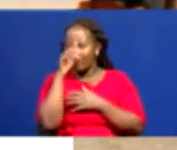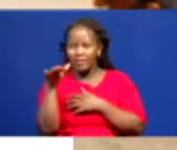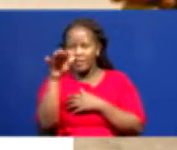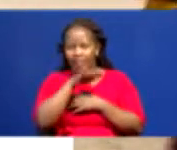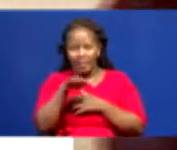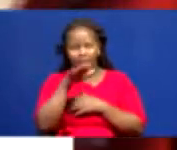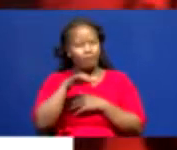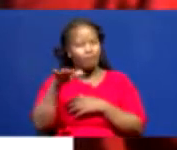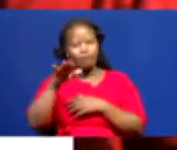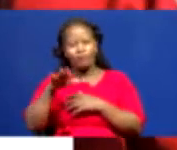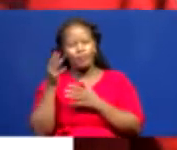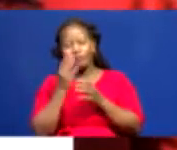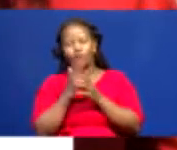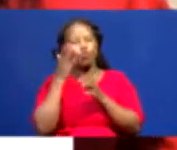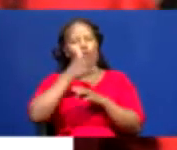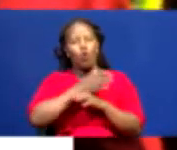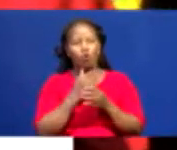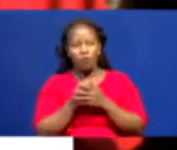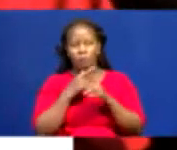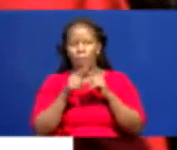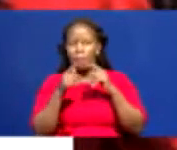ni wengi zaidi, lakini